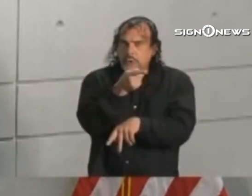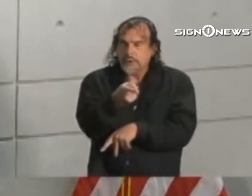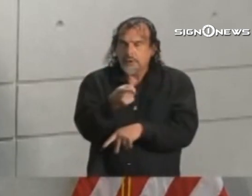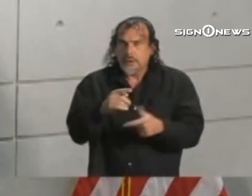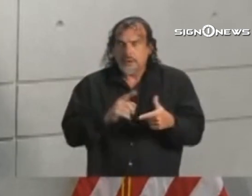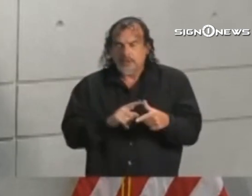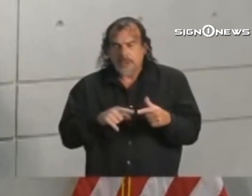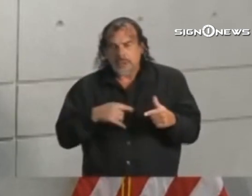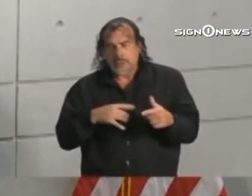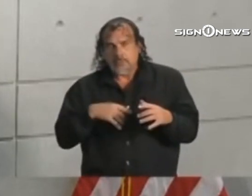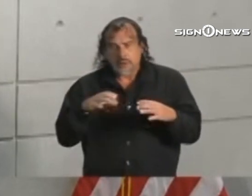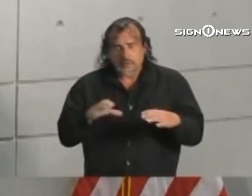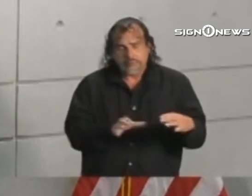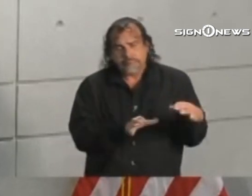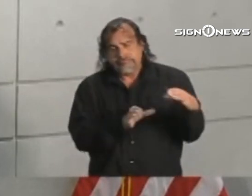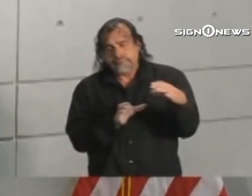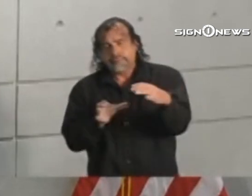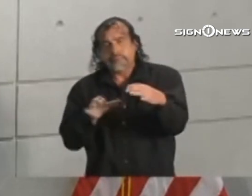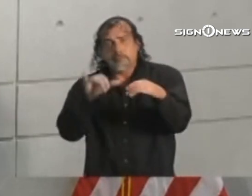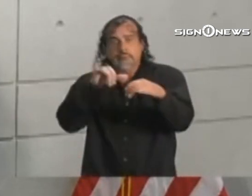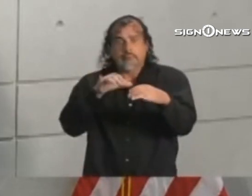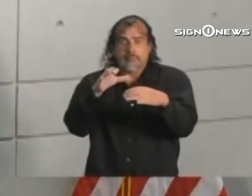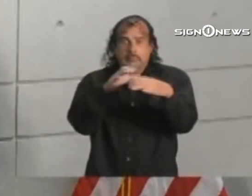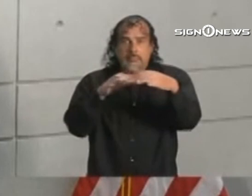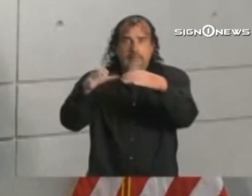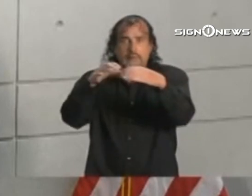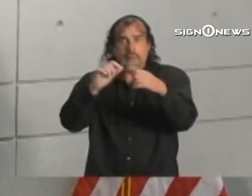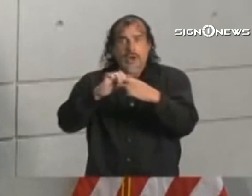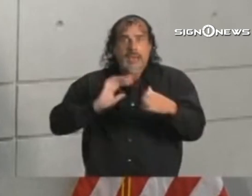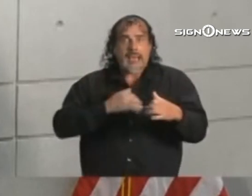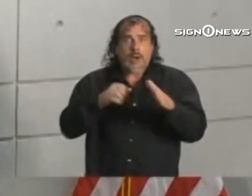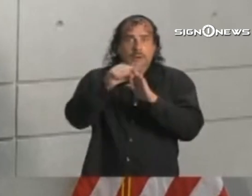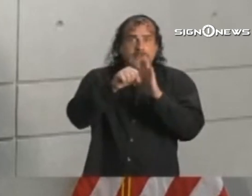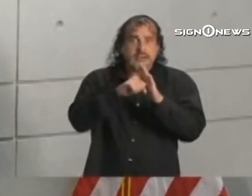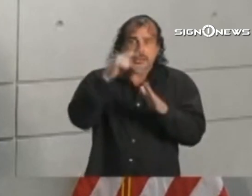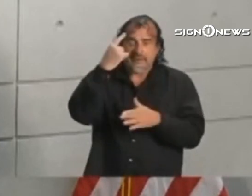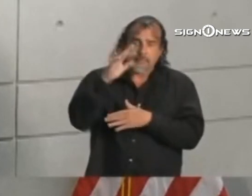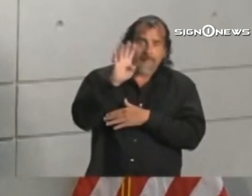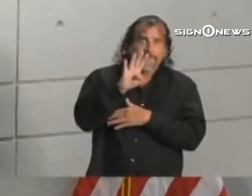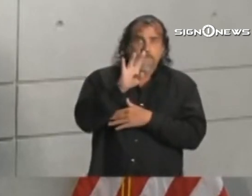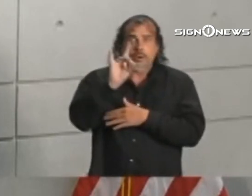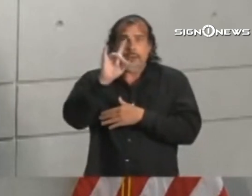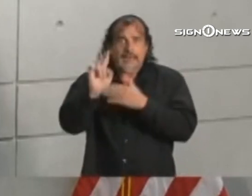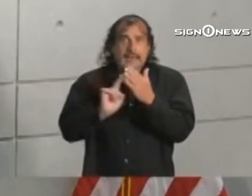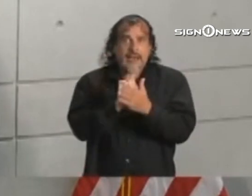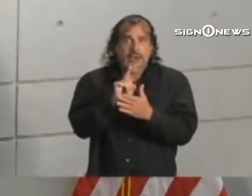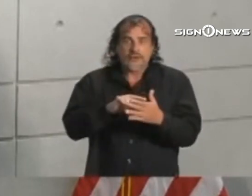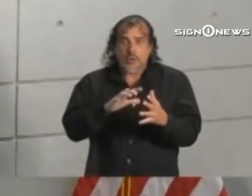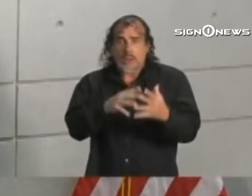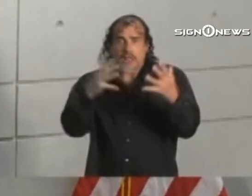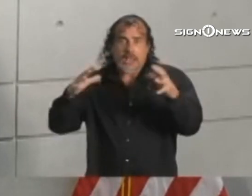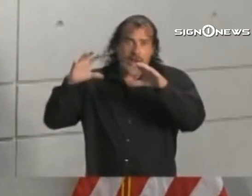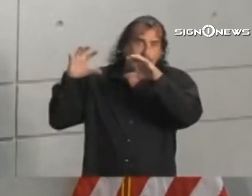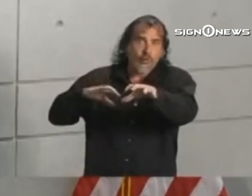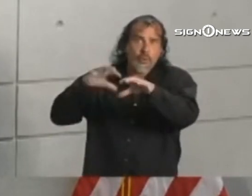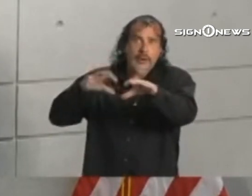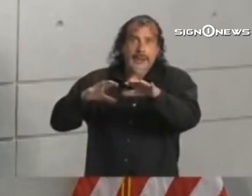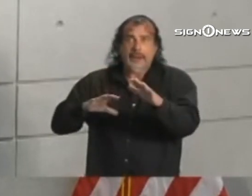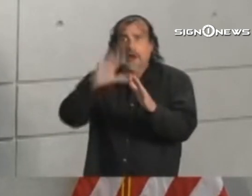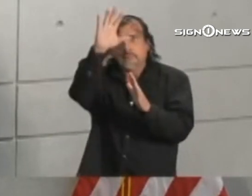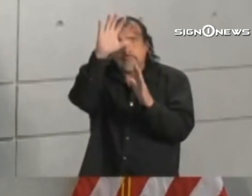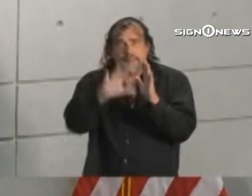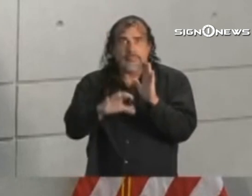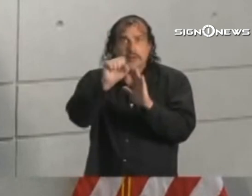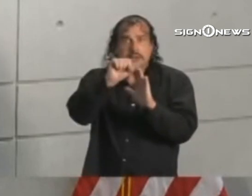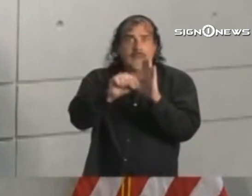most portions of the state for basically 48 hours. So a lot of rain going to be dumped on in the state of Mississippi over